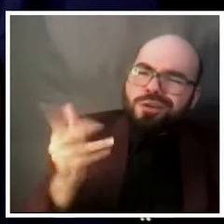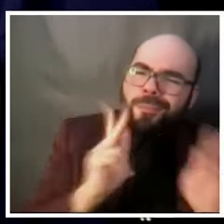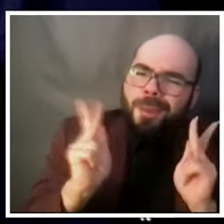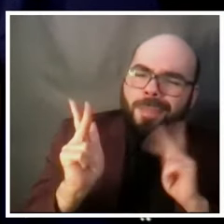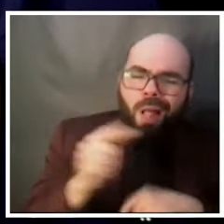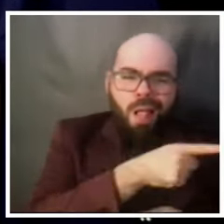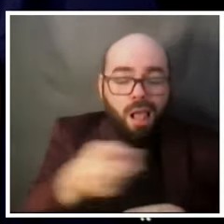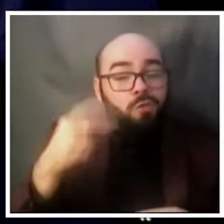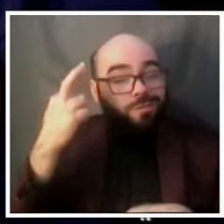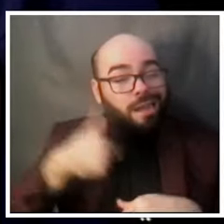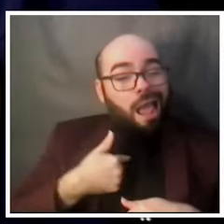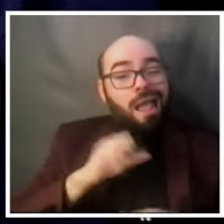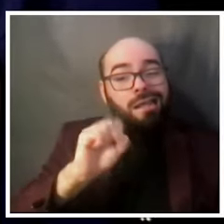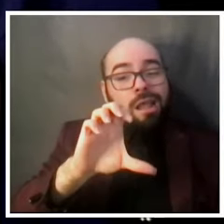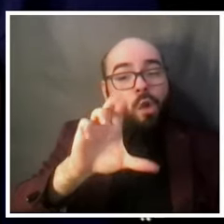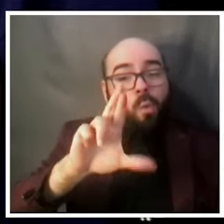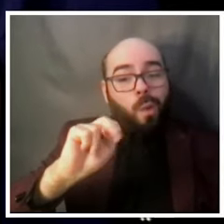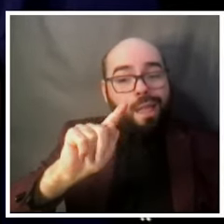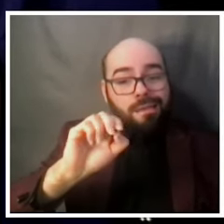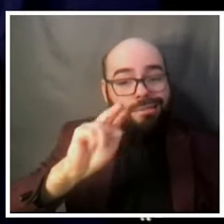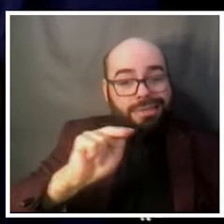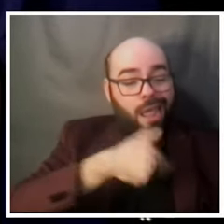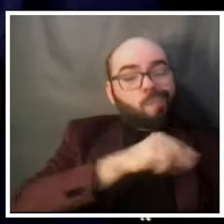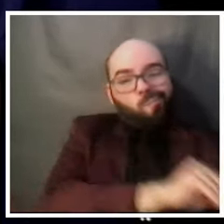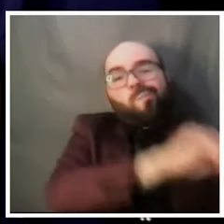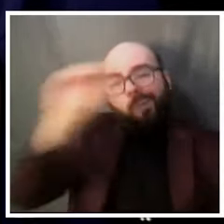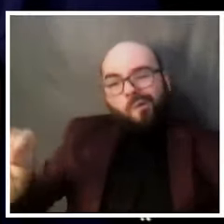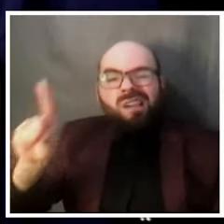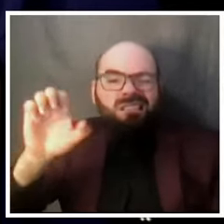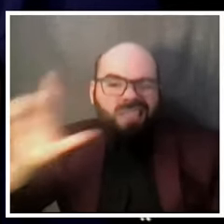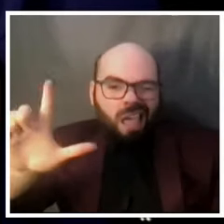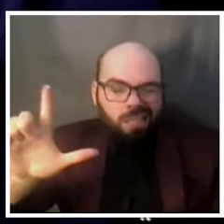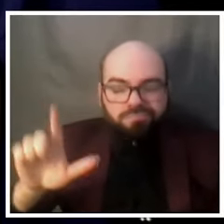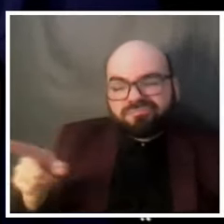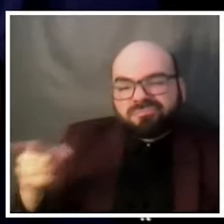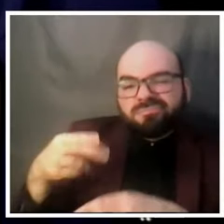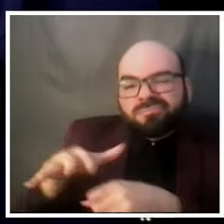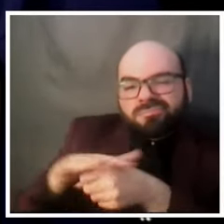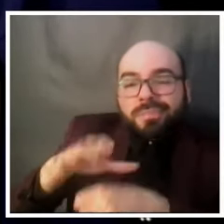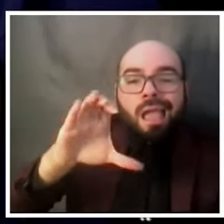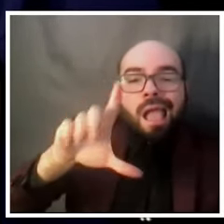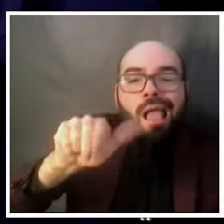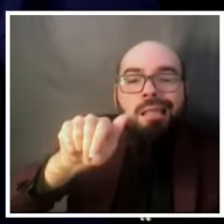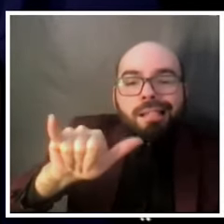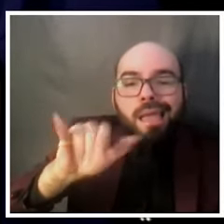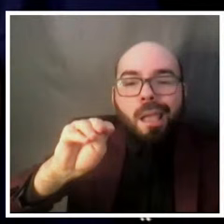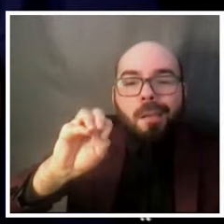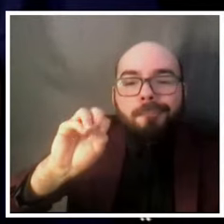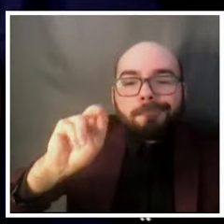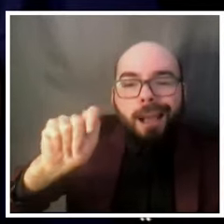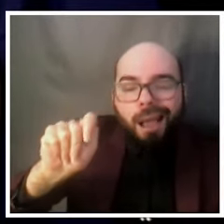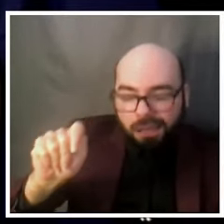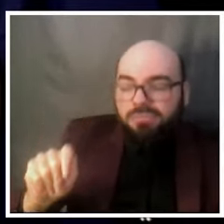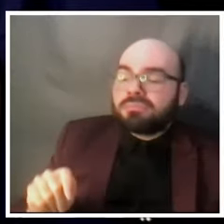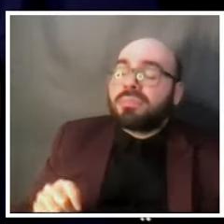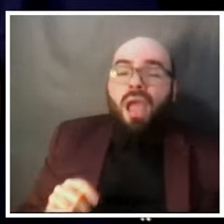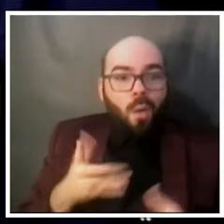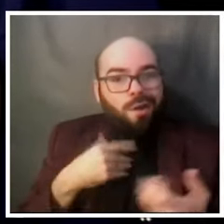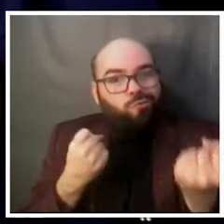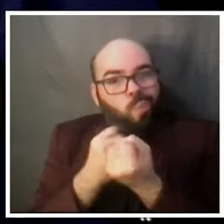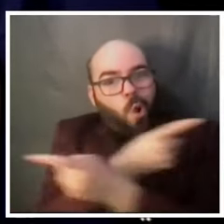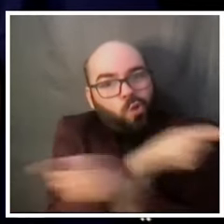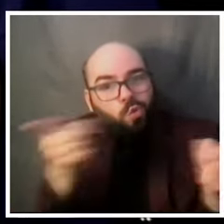Claymont in Delaware, all across the country, like Amy's family. In fact, the child tax